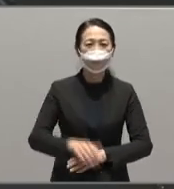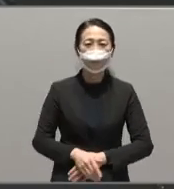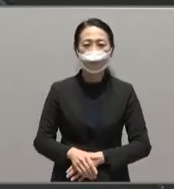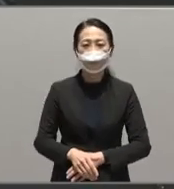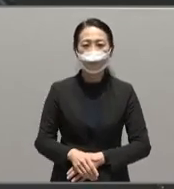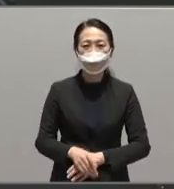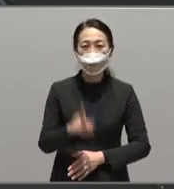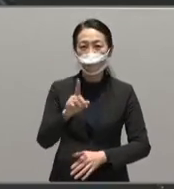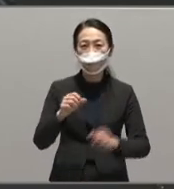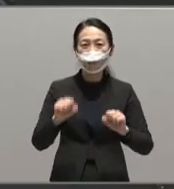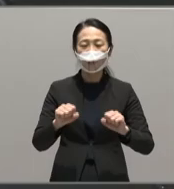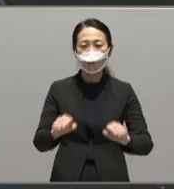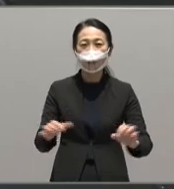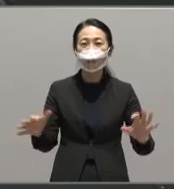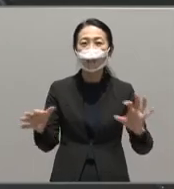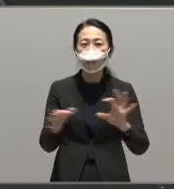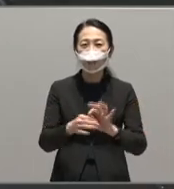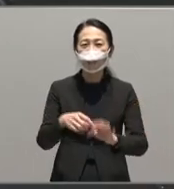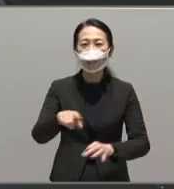counter COVID-19 and also